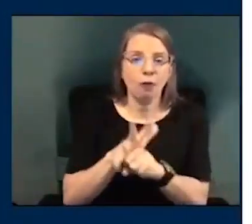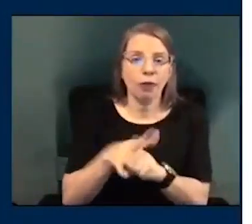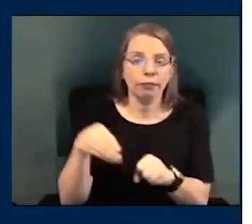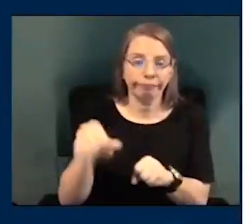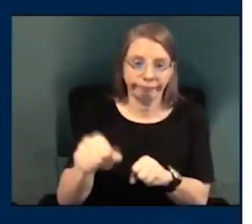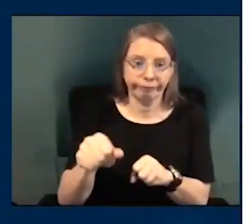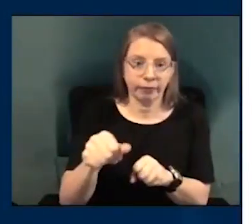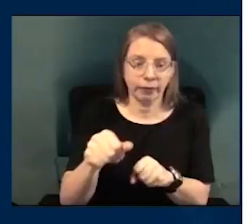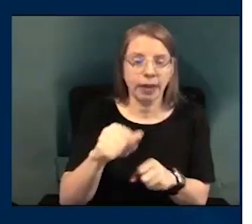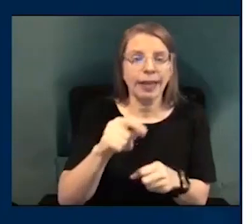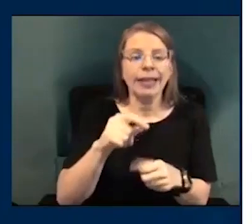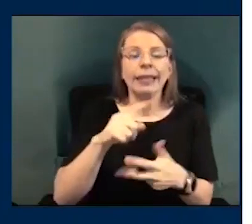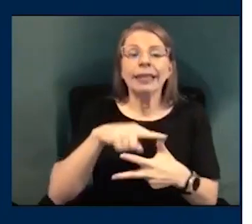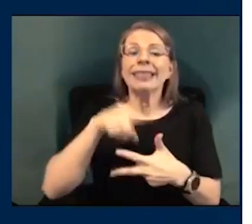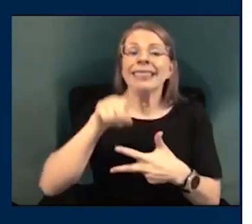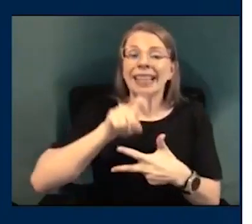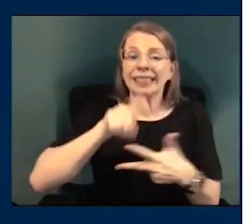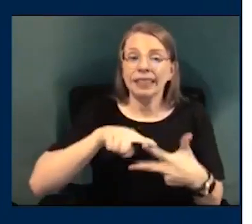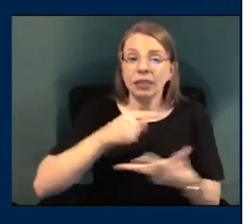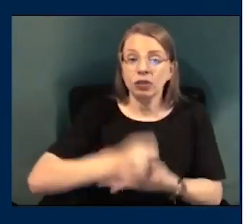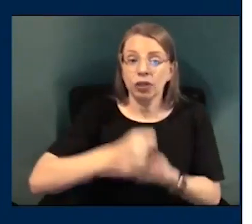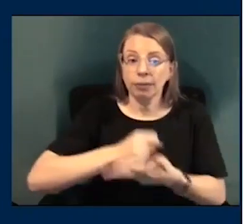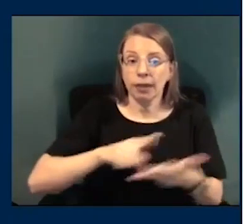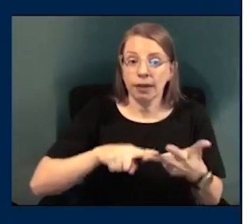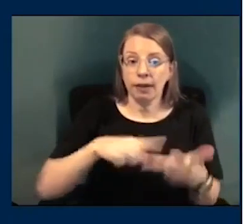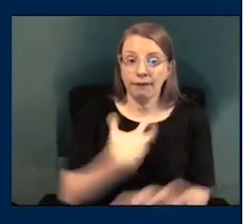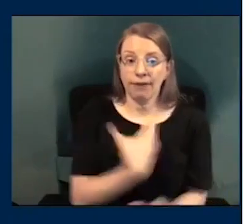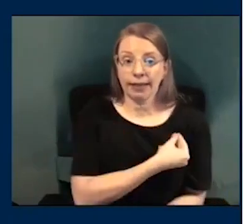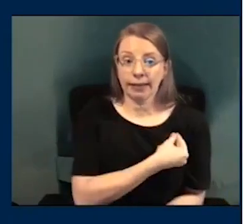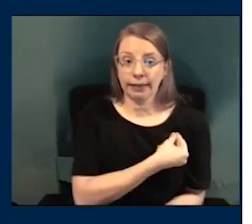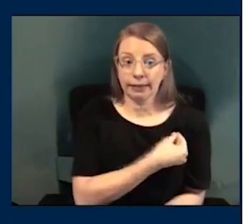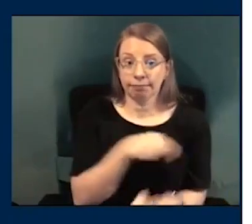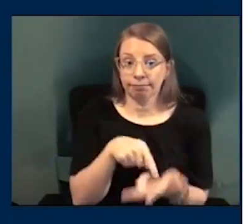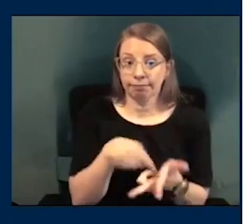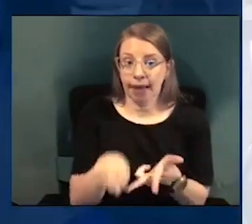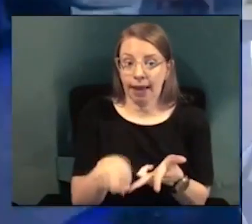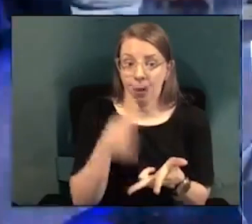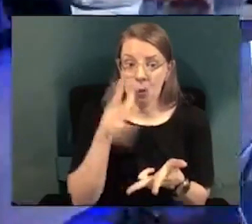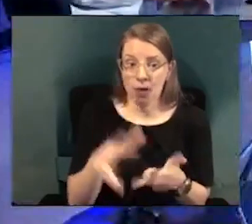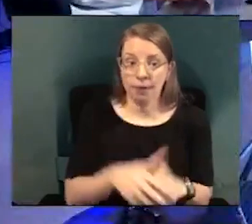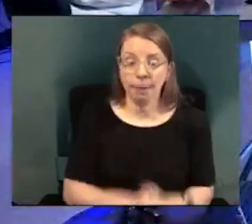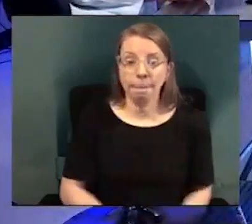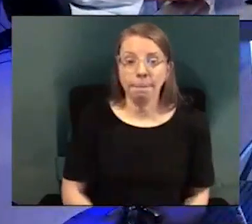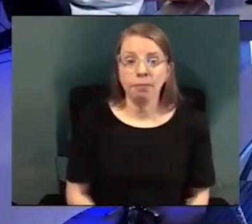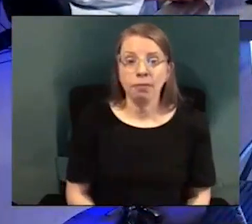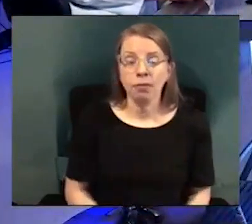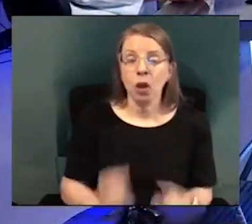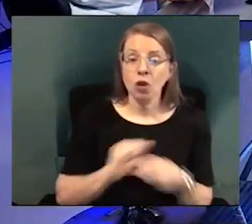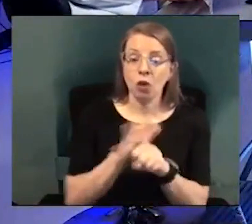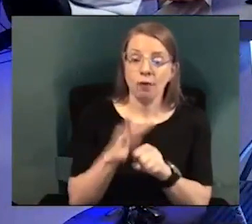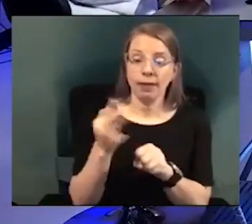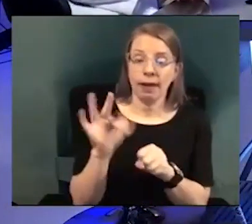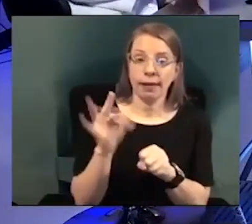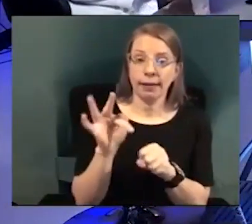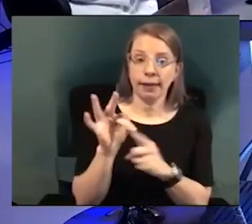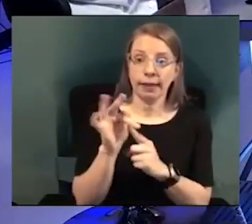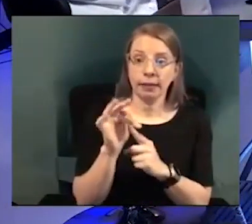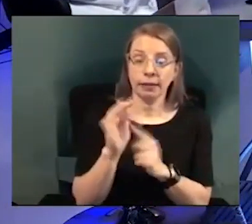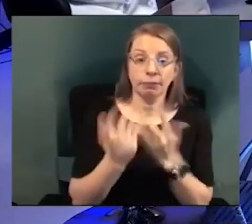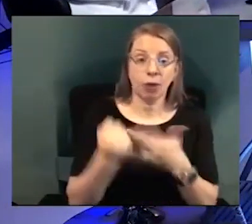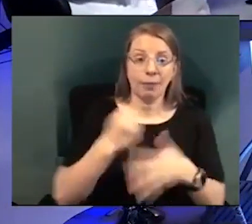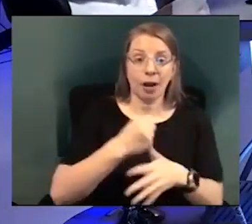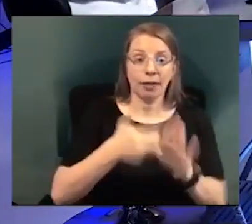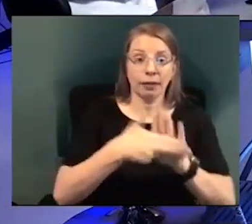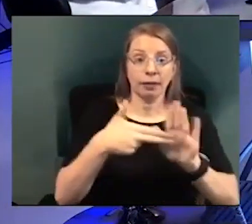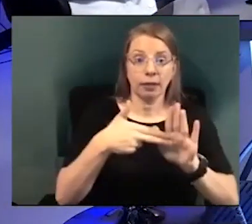and vaccine. What should I do if I believe my primary diagnosis with COVID-19 and my bills should be covered? Who can folks talk to again?